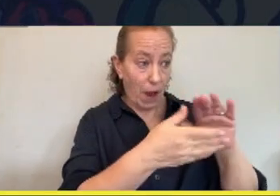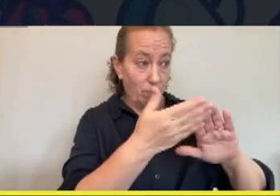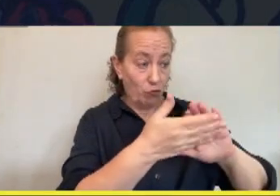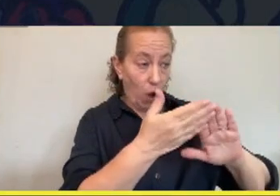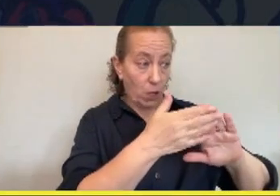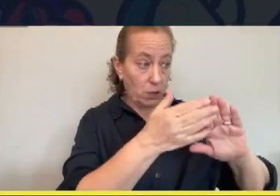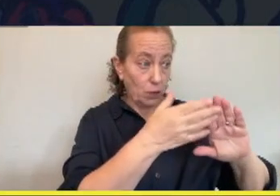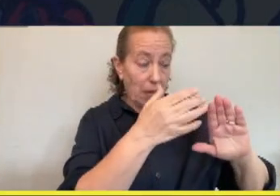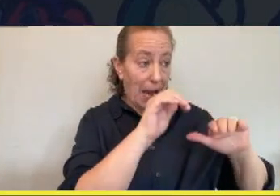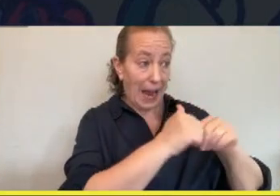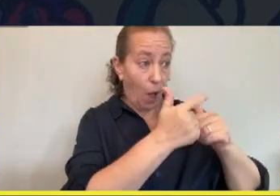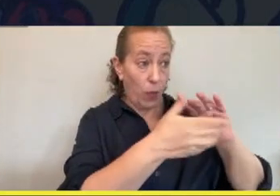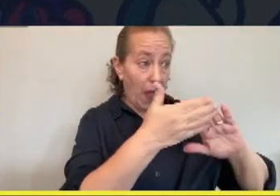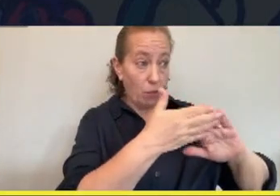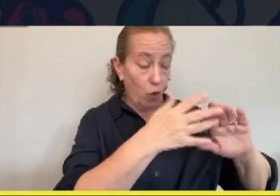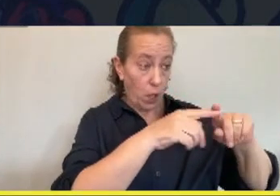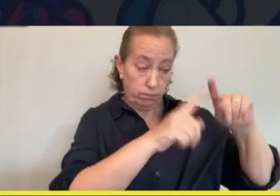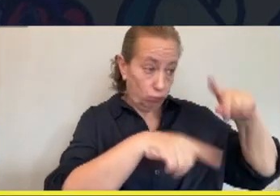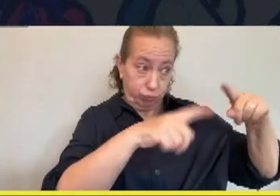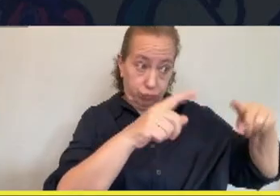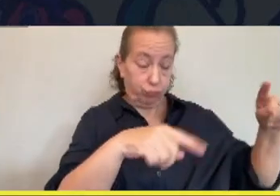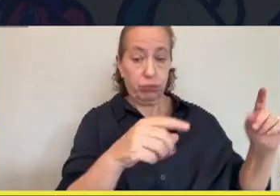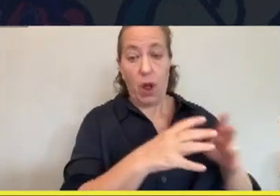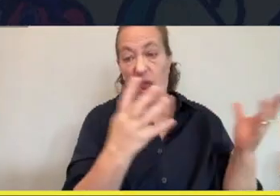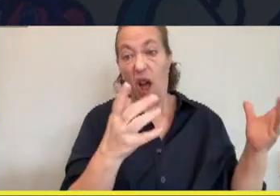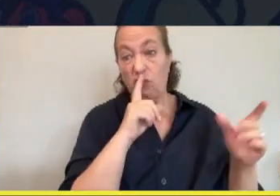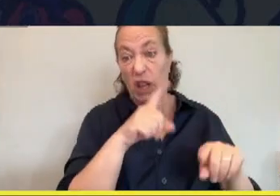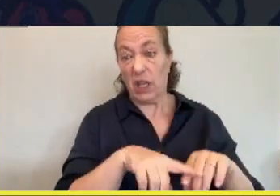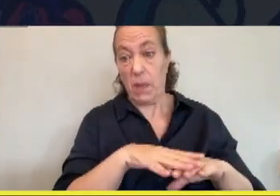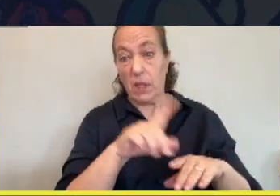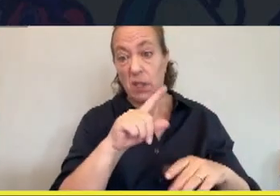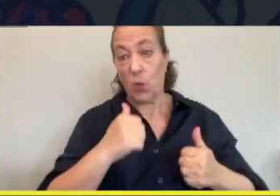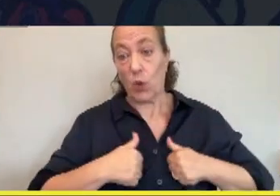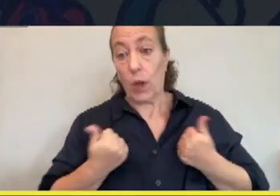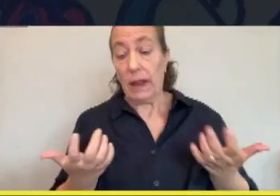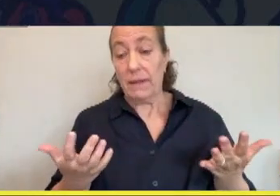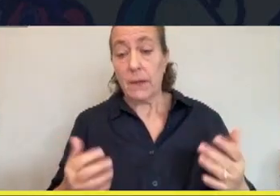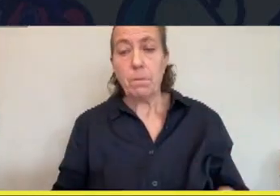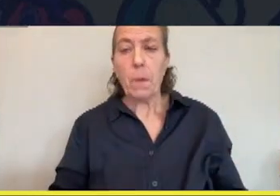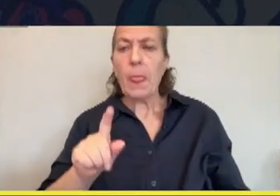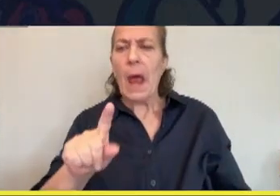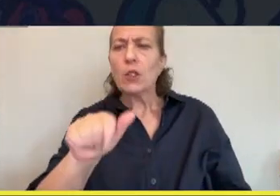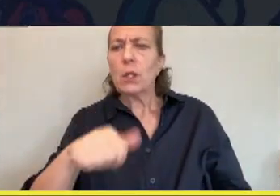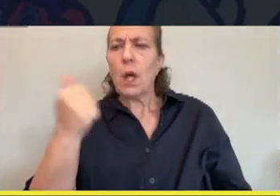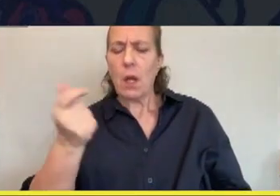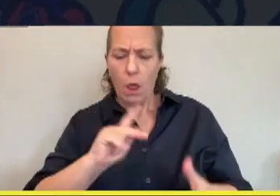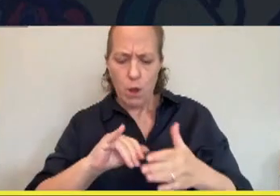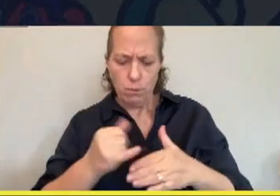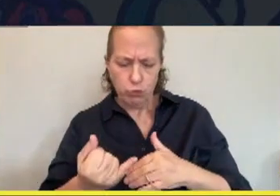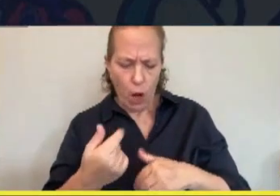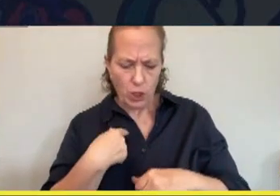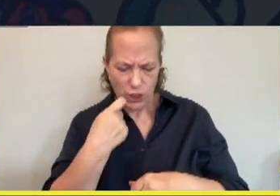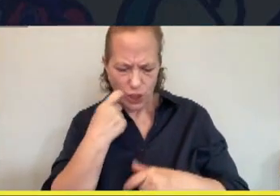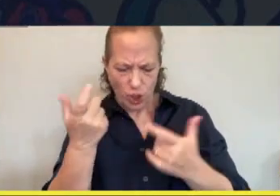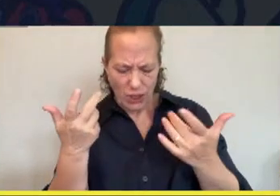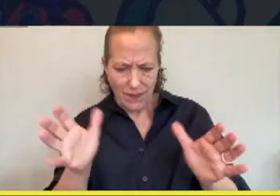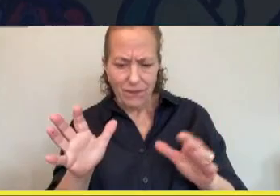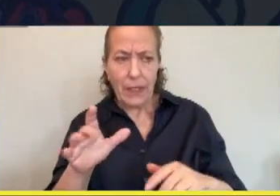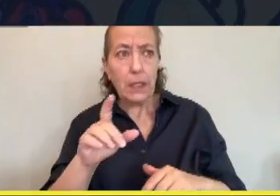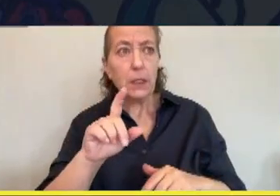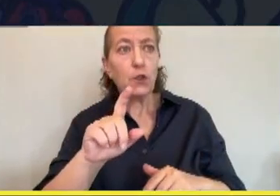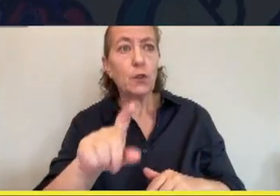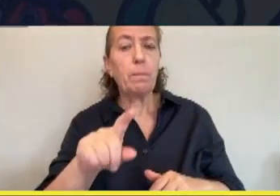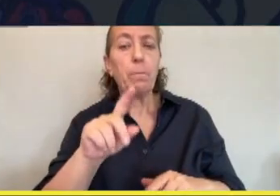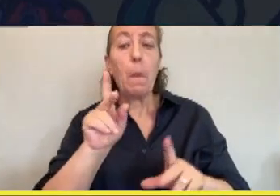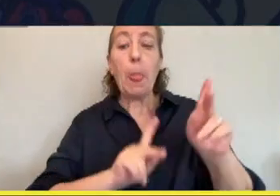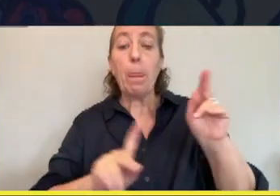it just depends on where you live. I mean, with another project that I've recently completed, people who need